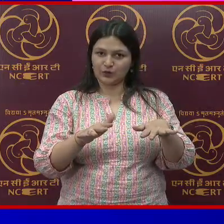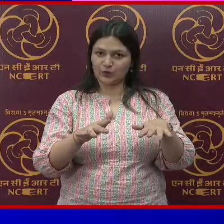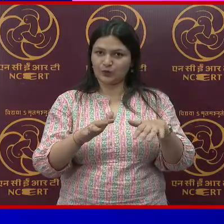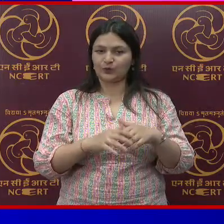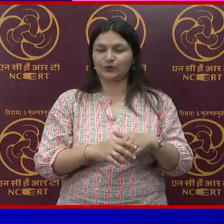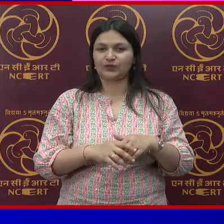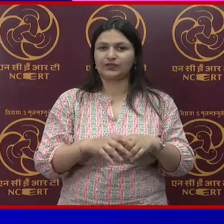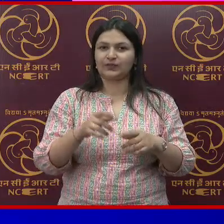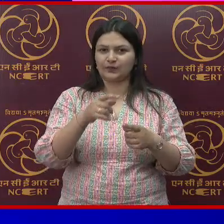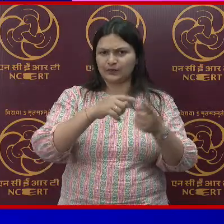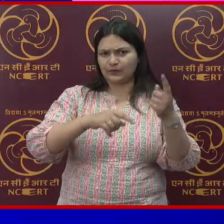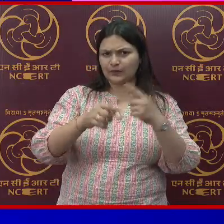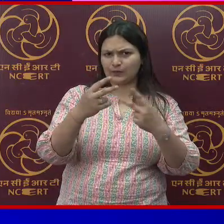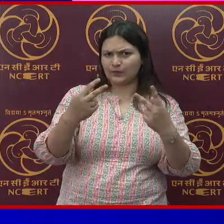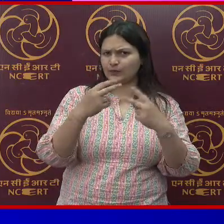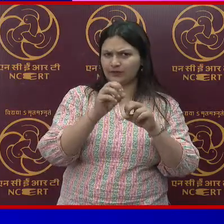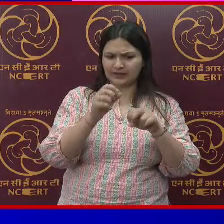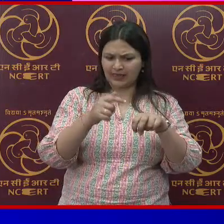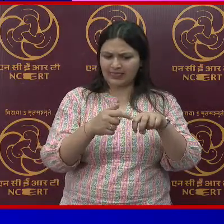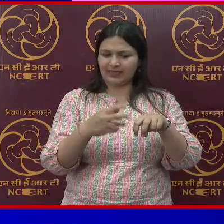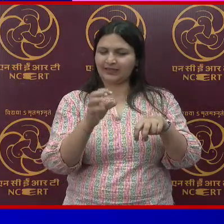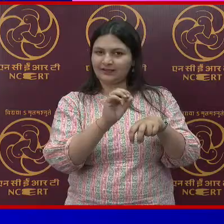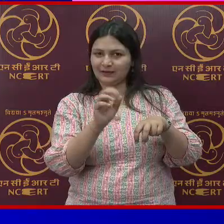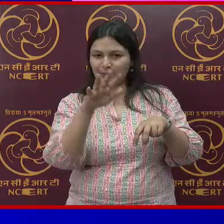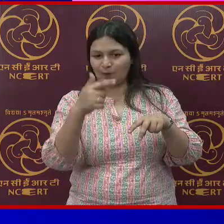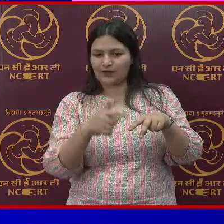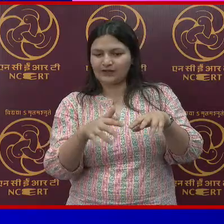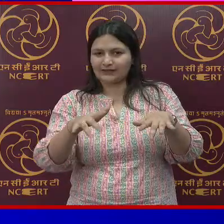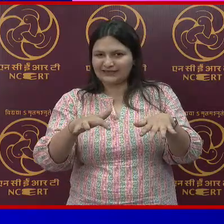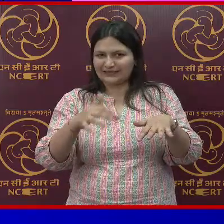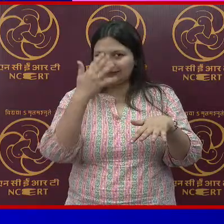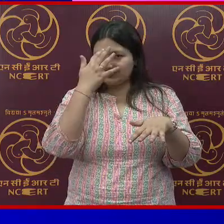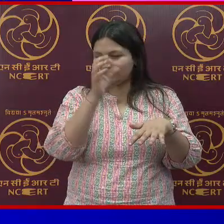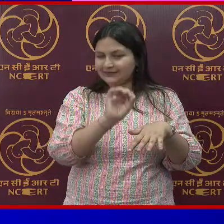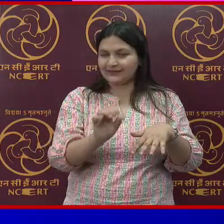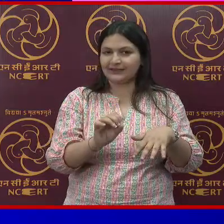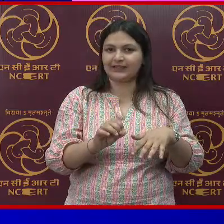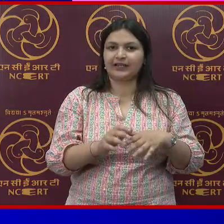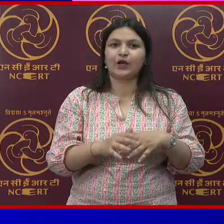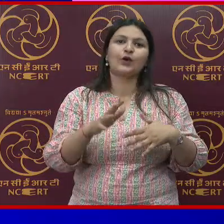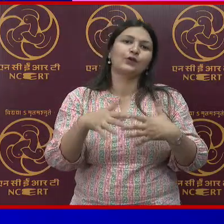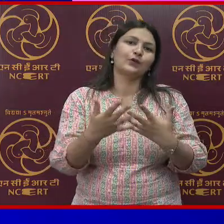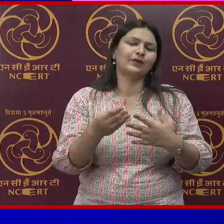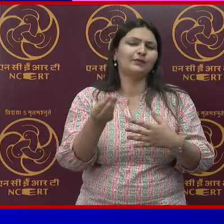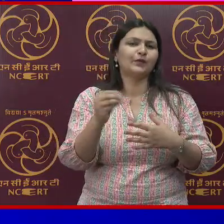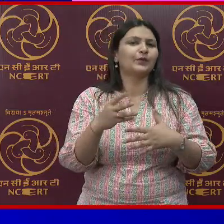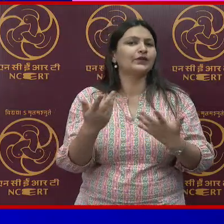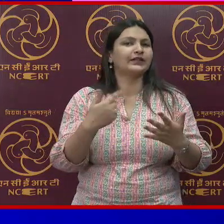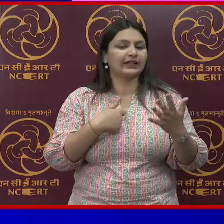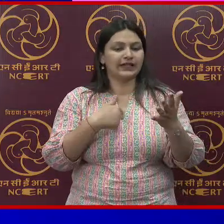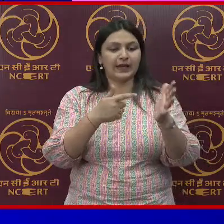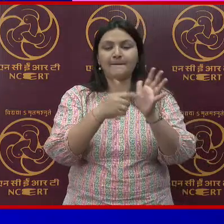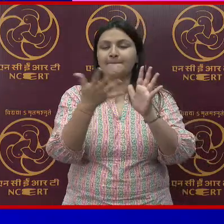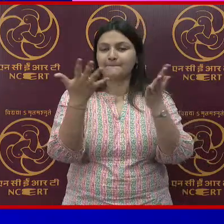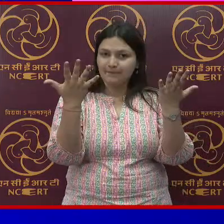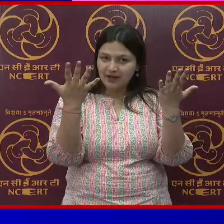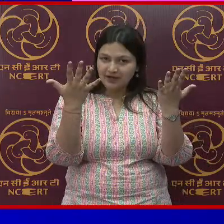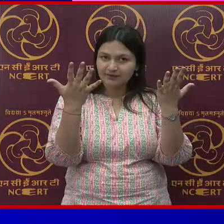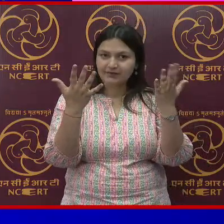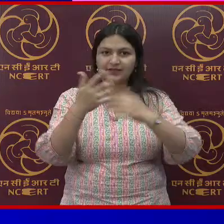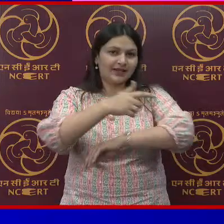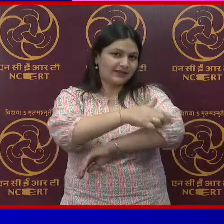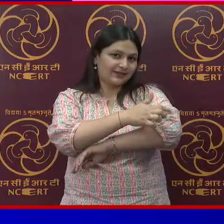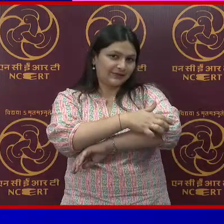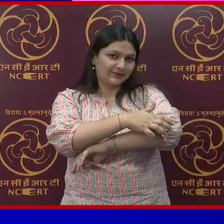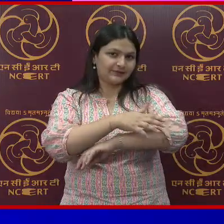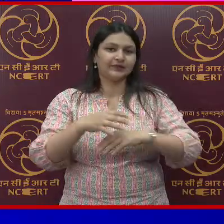since our viewers they cannot see the knees and the toes, we can say palms and elbows. What can we say?